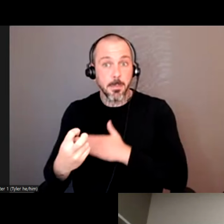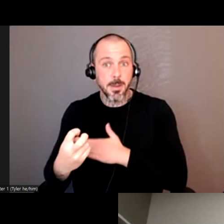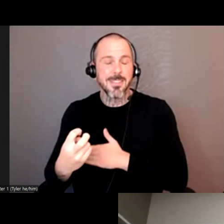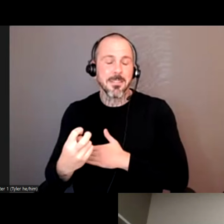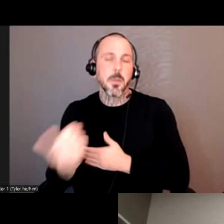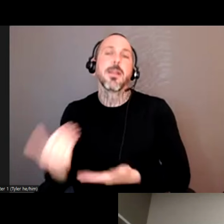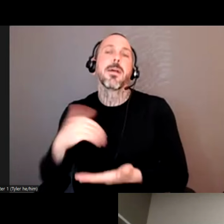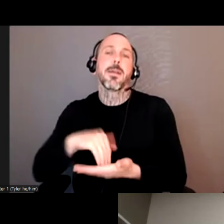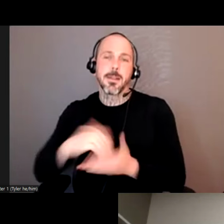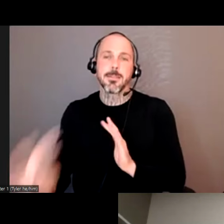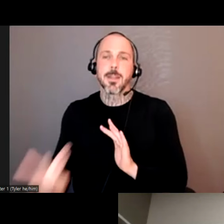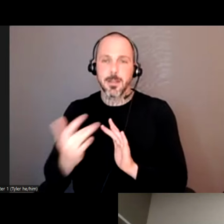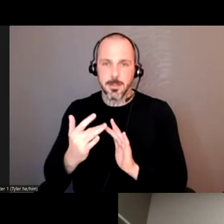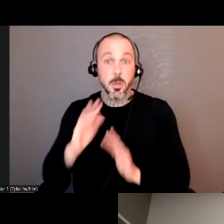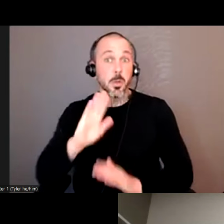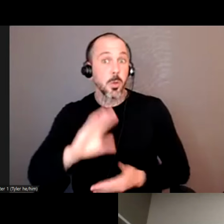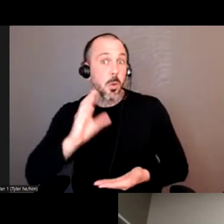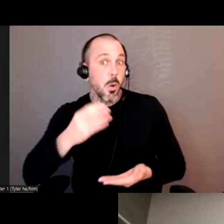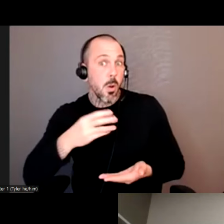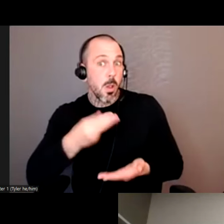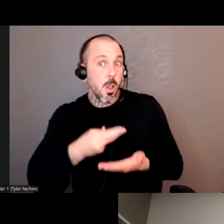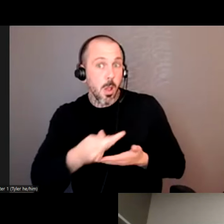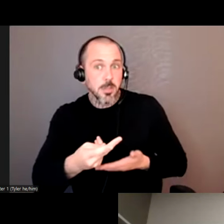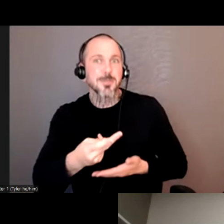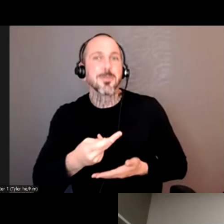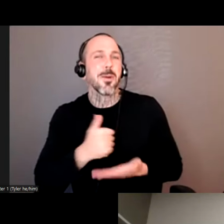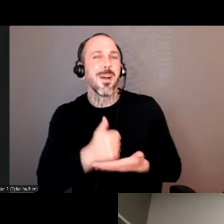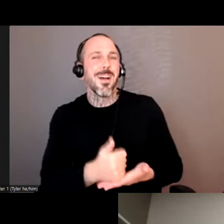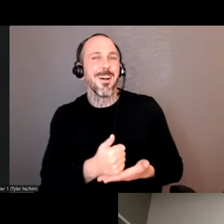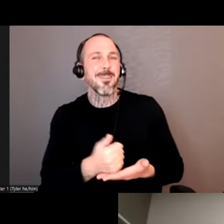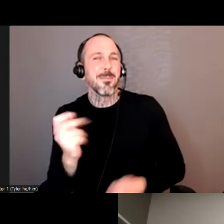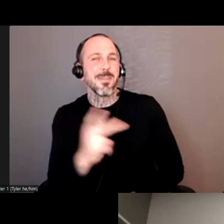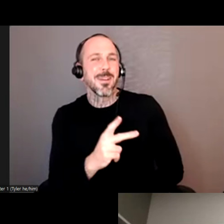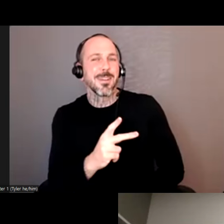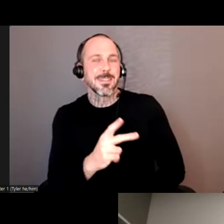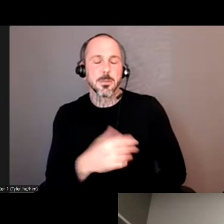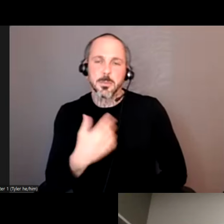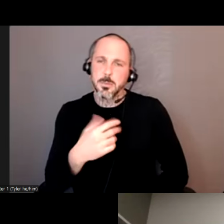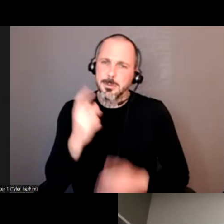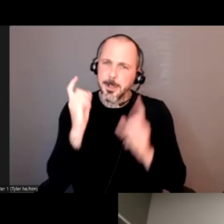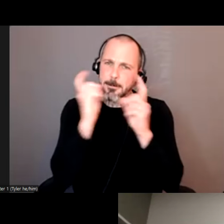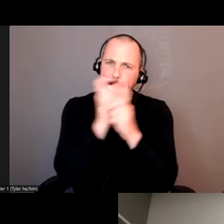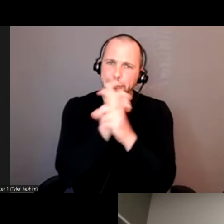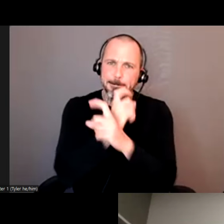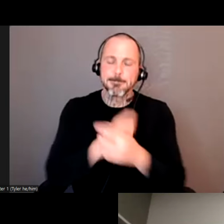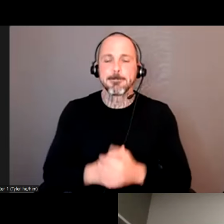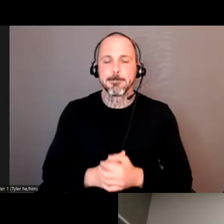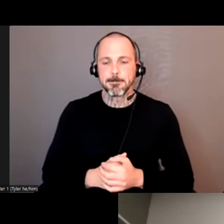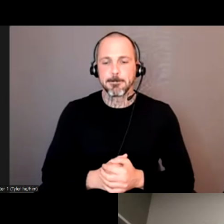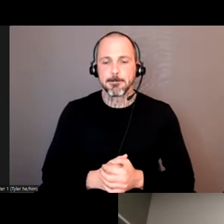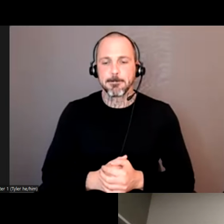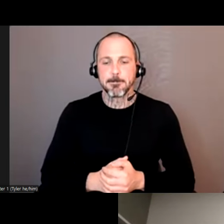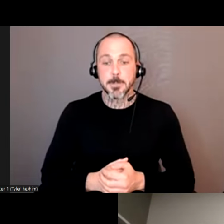your losses and help you recover the funds. So it makes it very difficult. So the Anti-Fraud Centre has a guide what to do if you're a